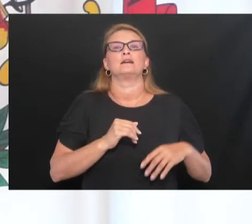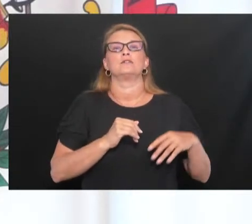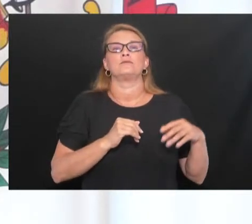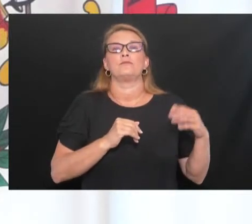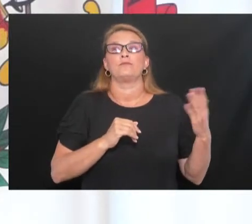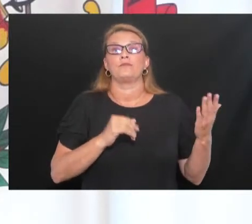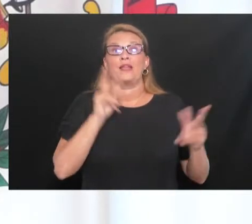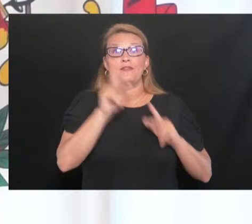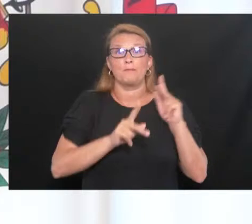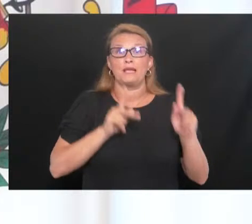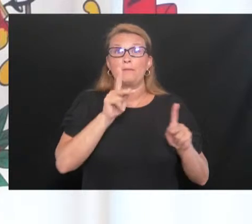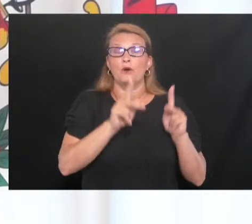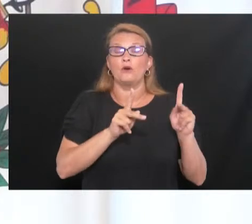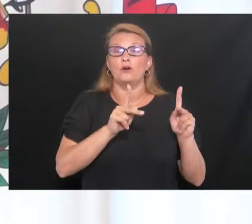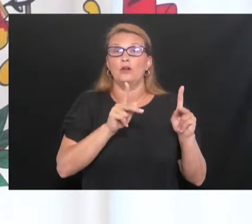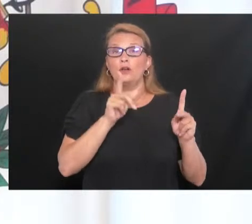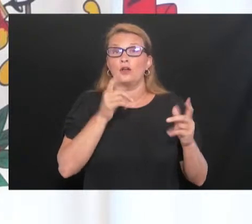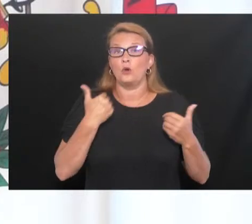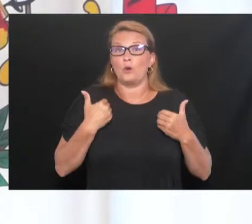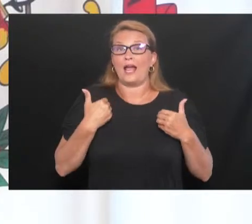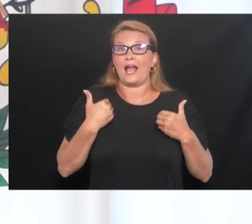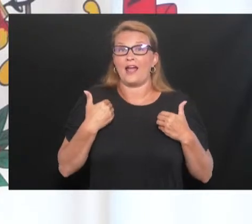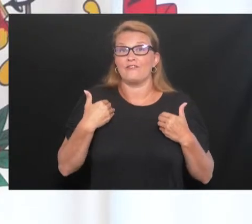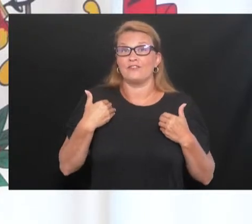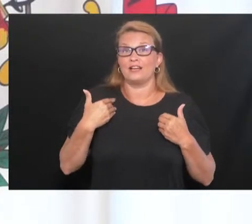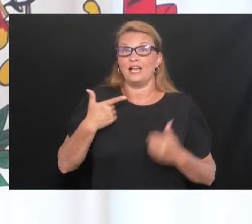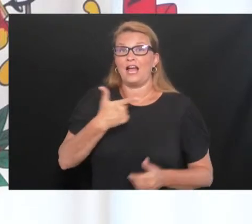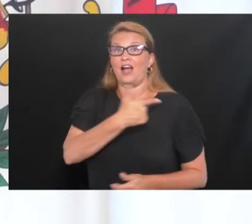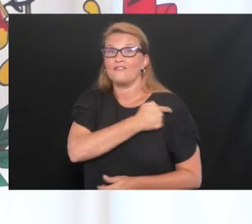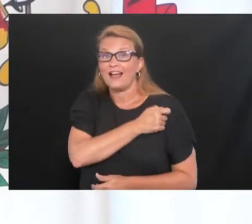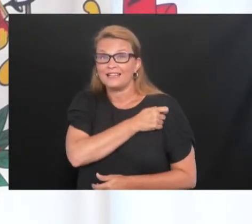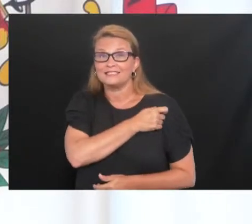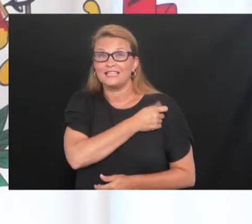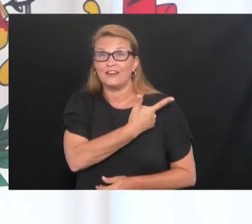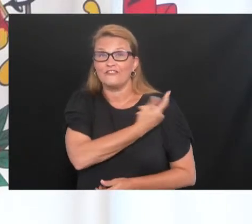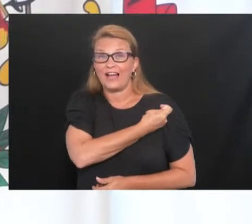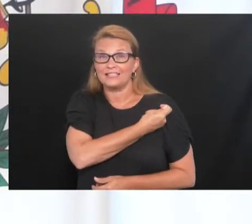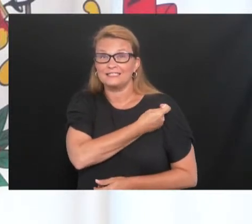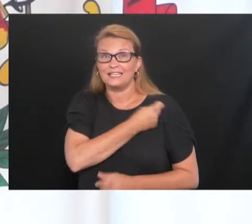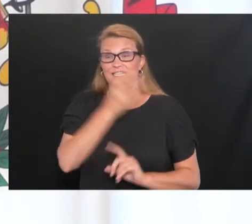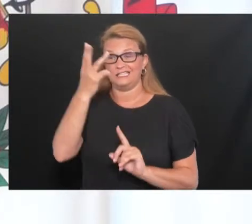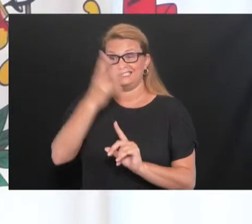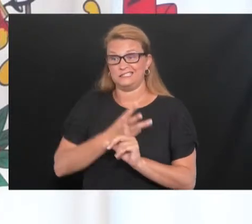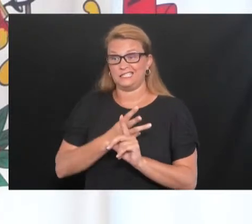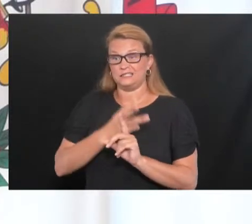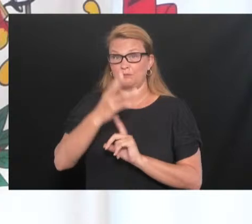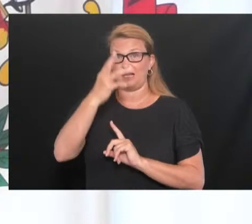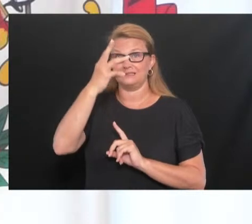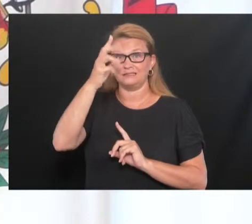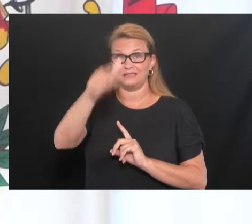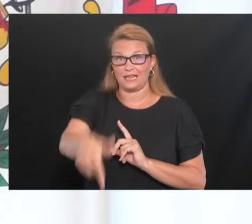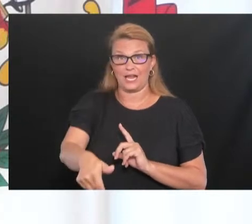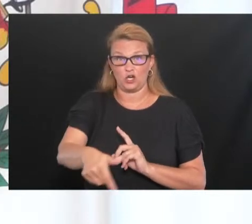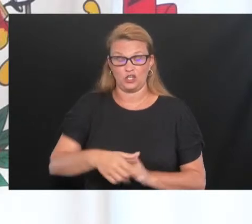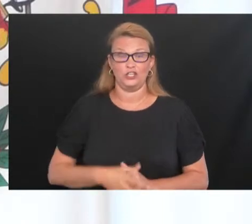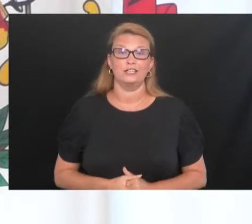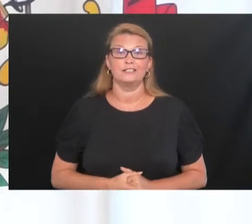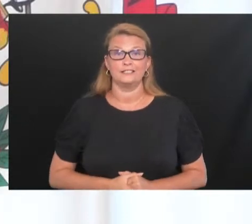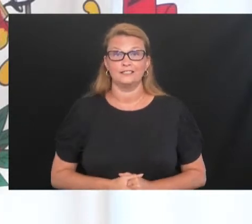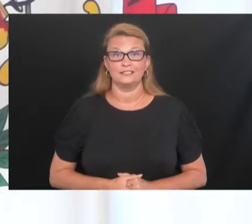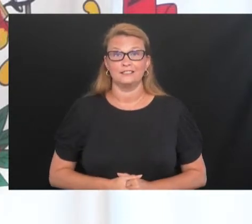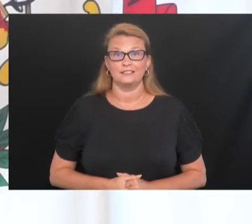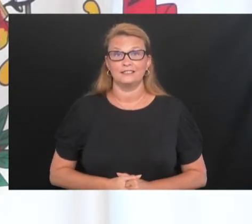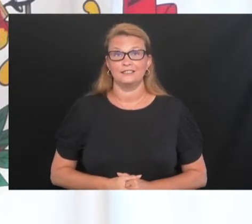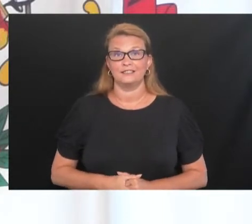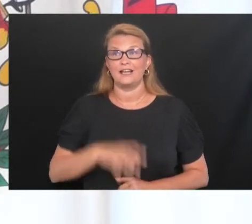our folks that had a vaccination that are 6 months out from when they had the vaccination, that are